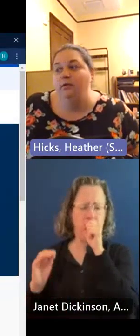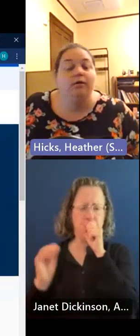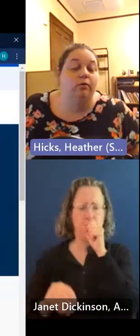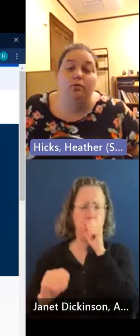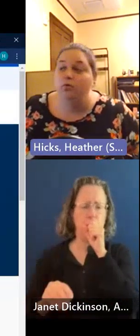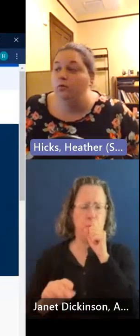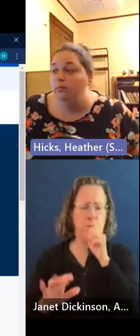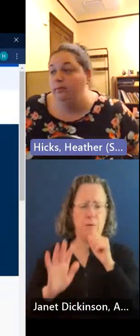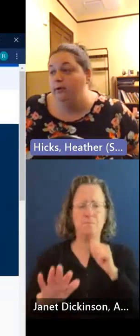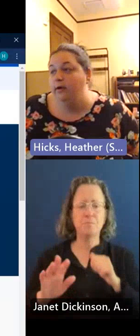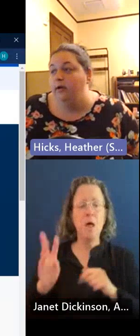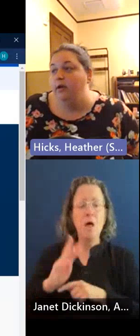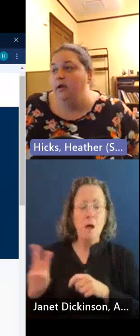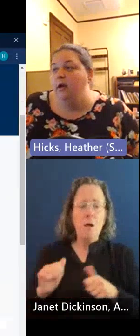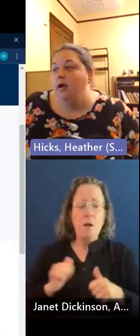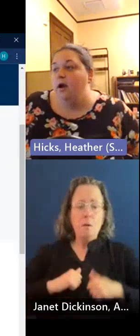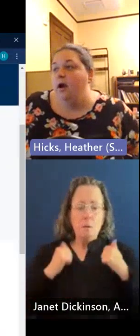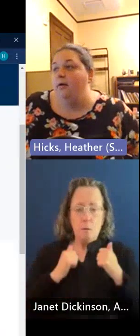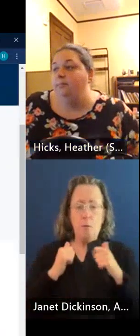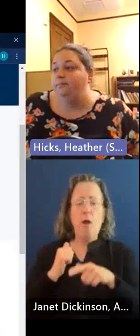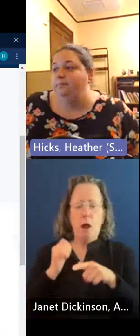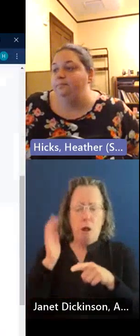it's gonna get you a whole report.